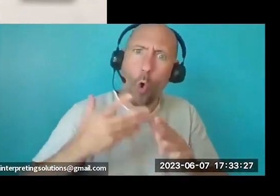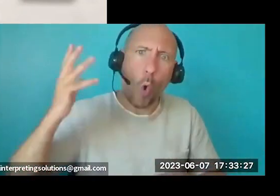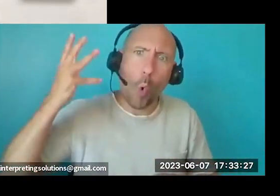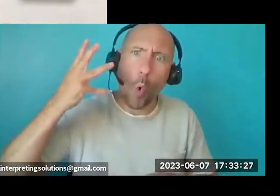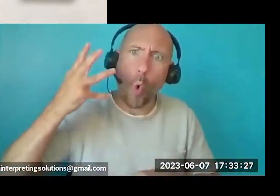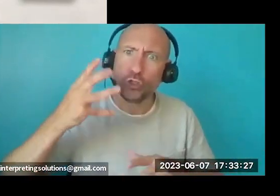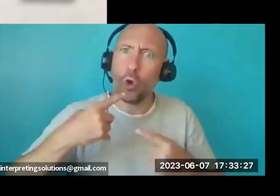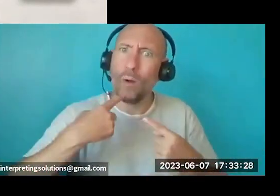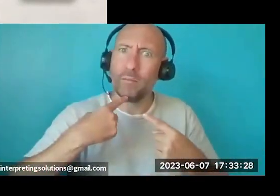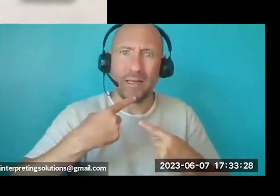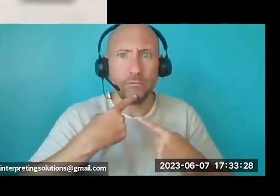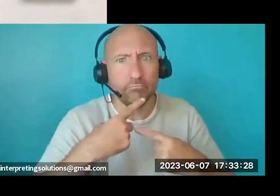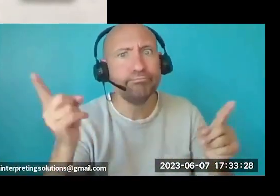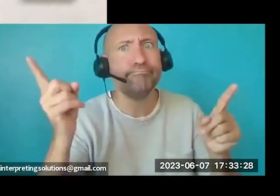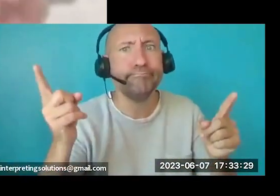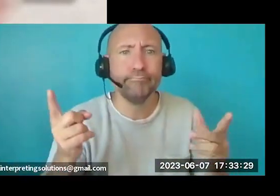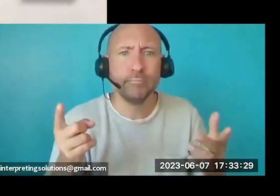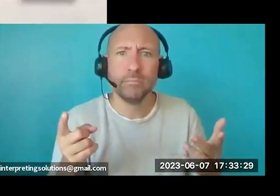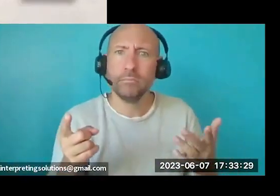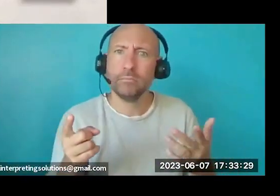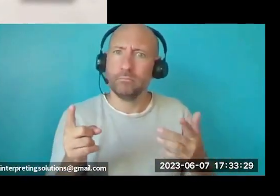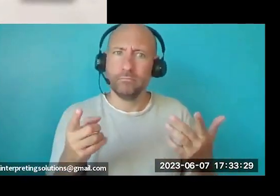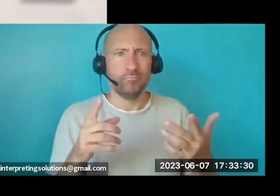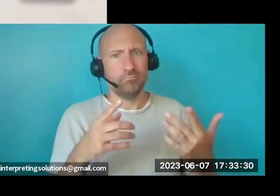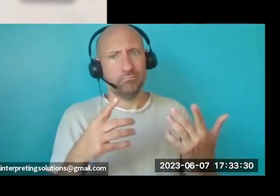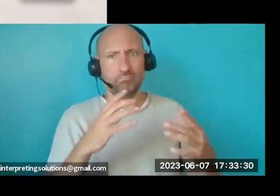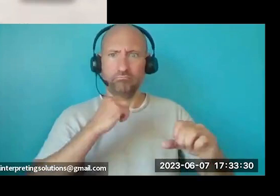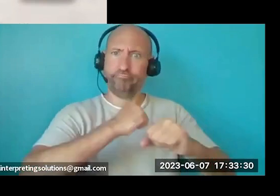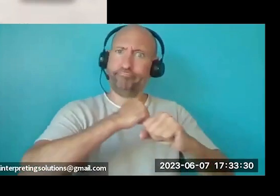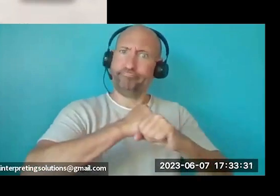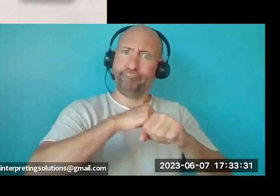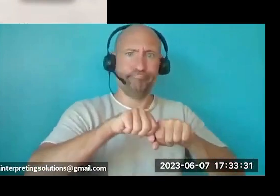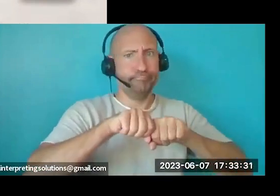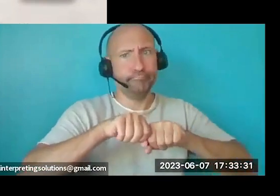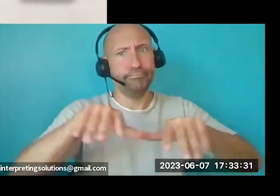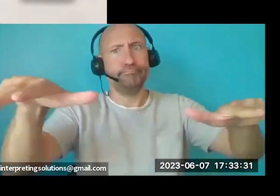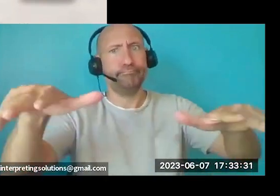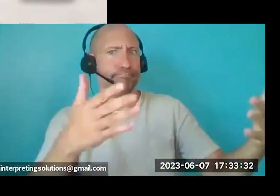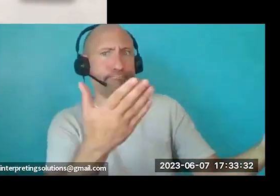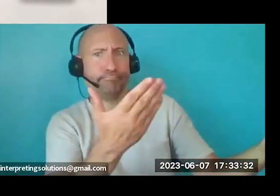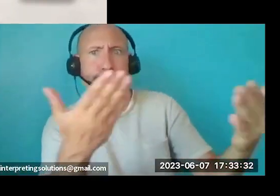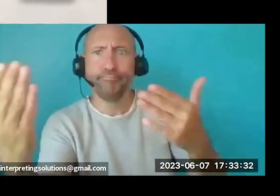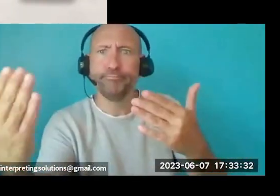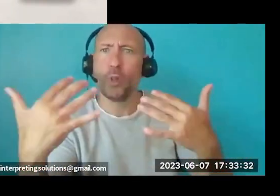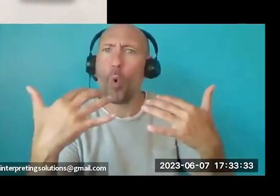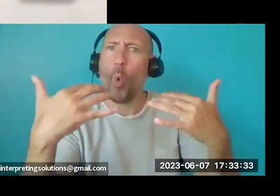Thinking about not just what's in it, but the surrounding sort of support for audiences.